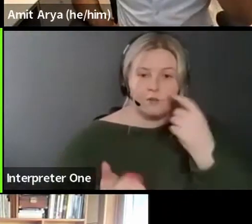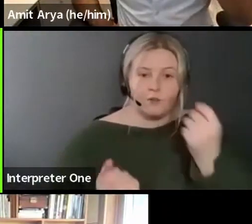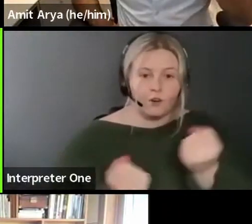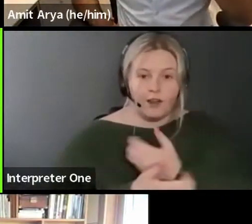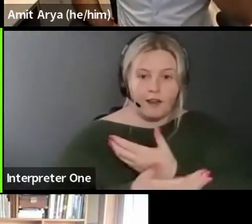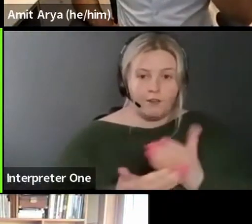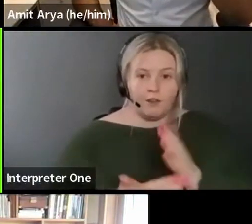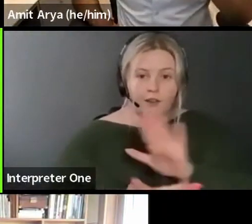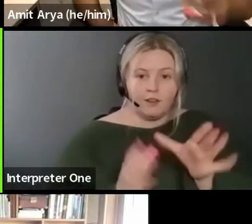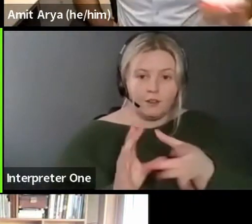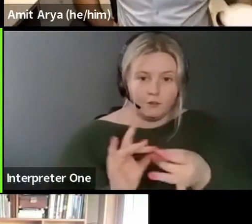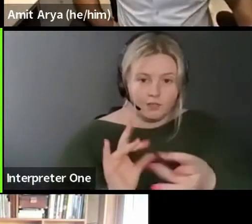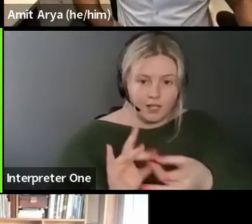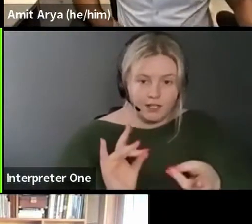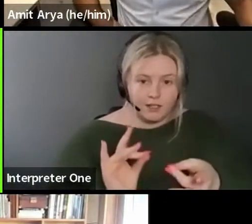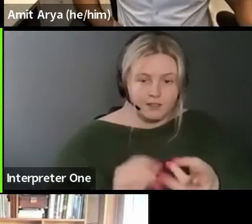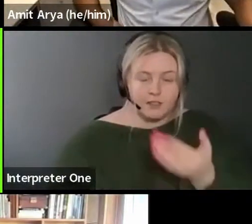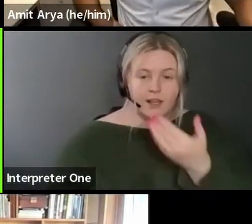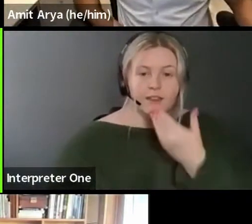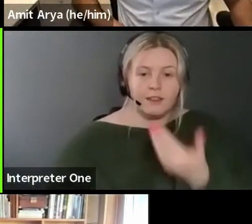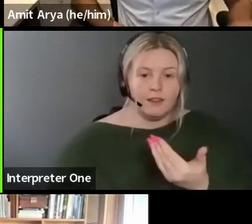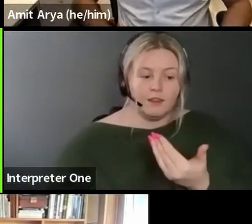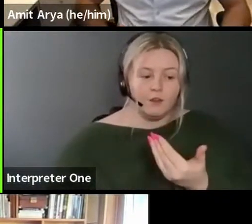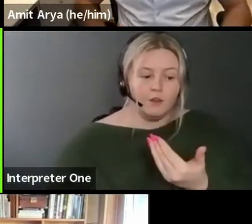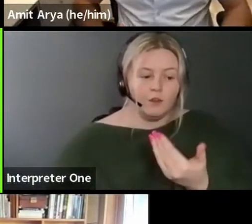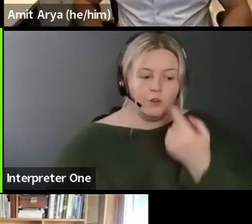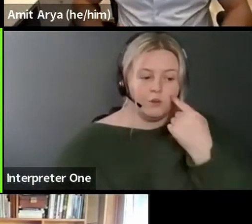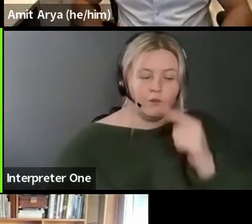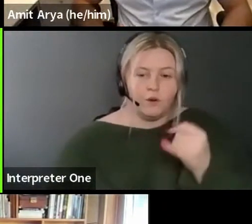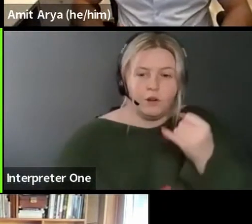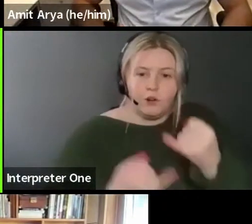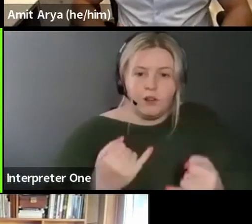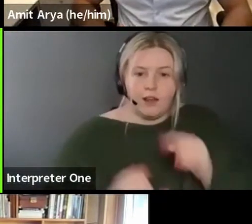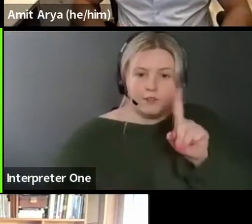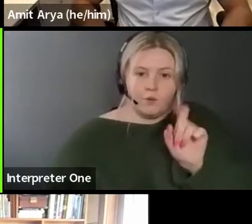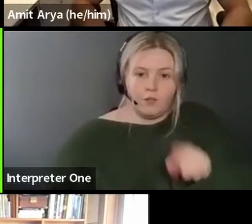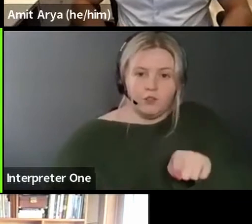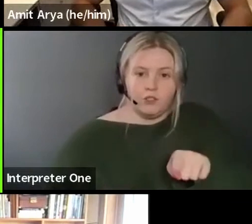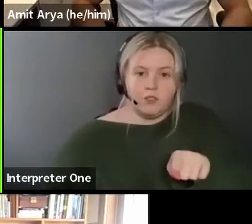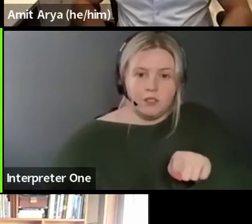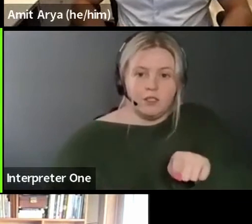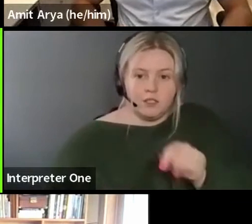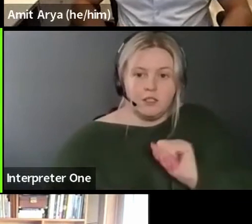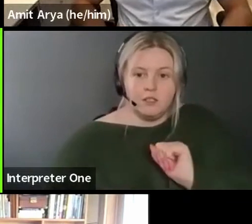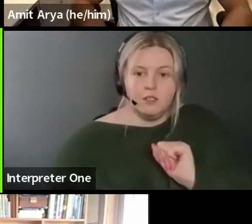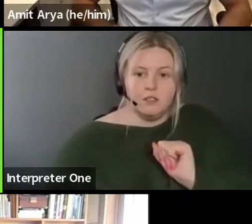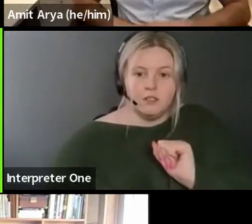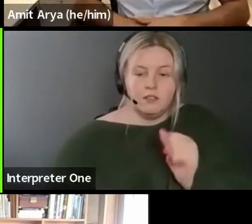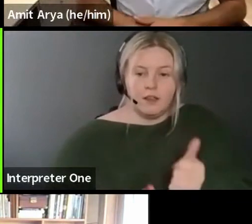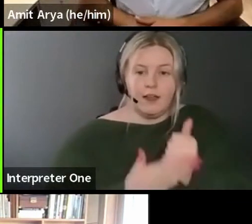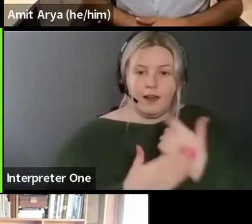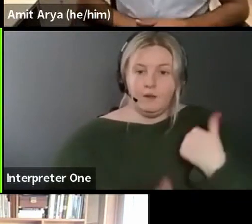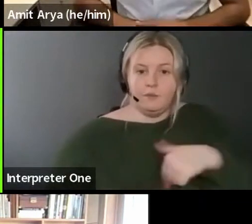and thank you for this last question that helped us,